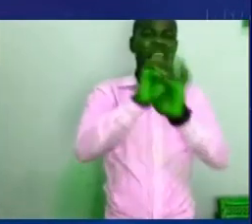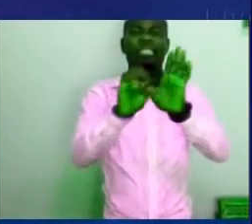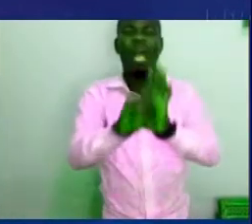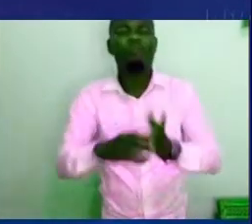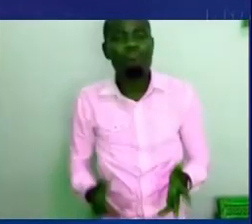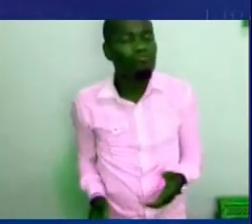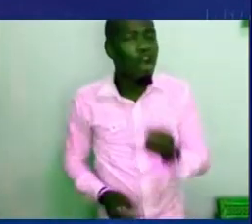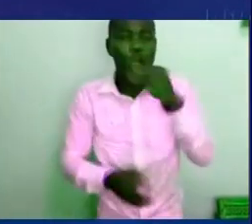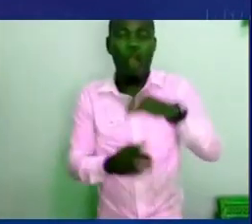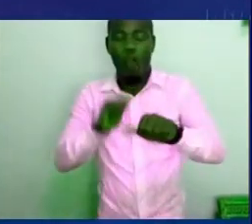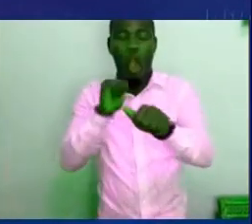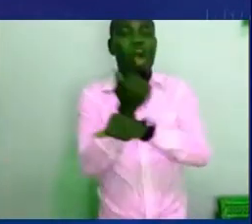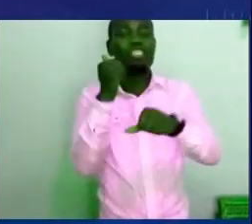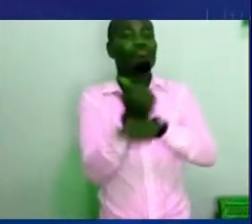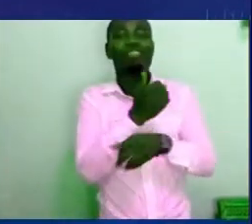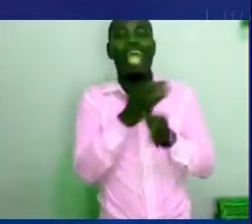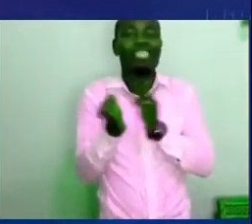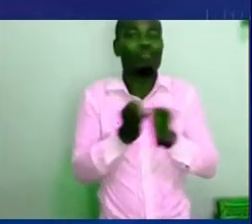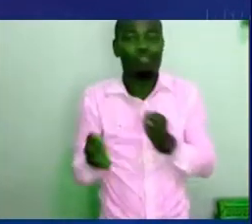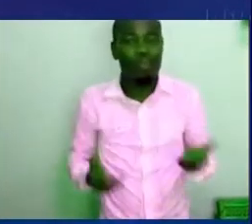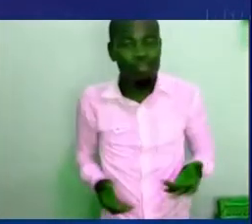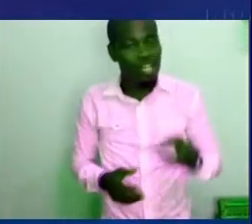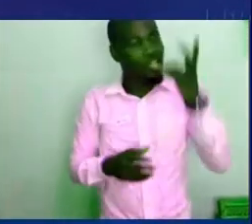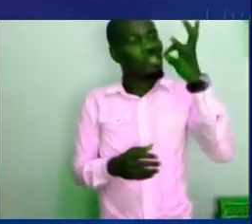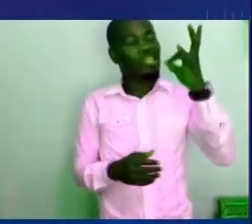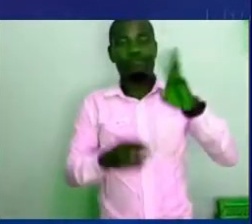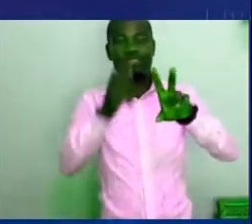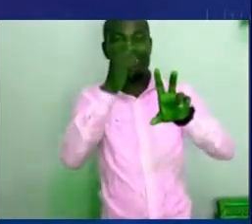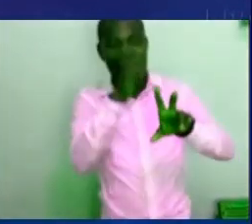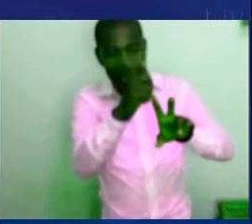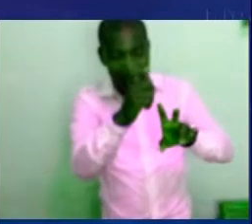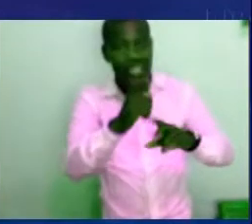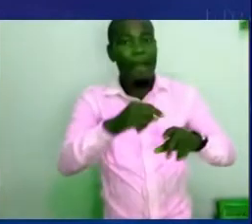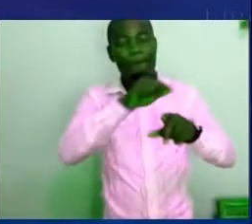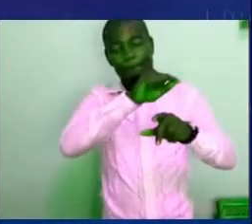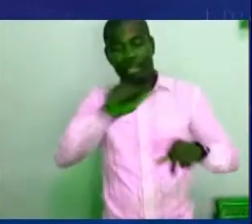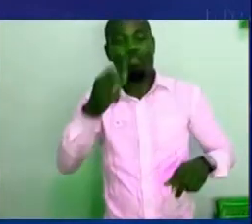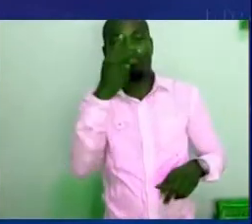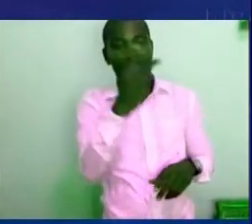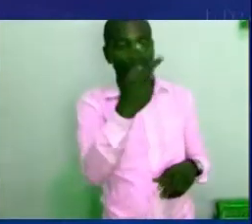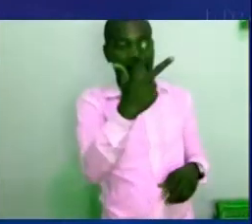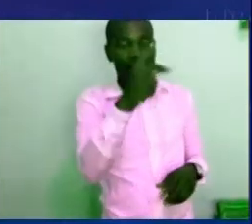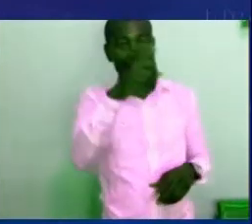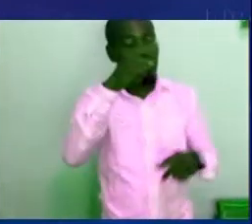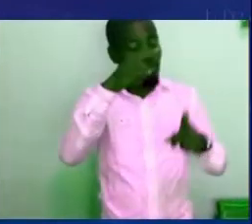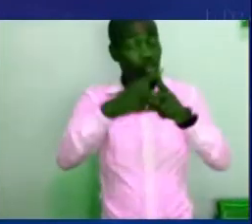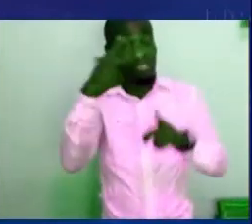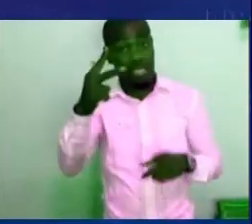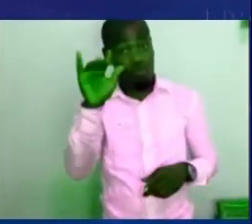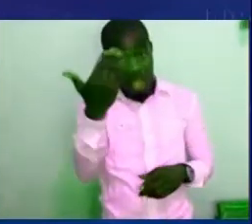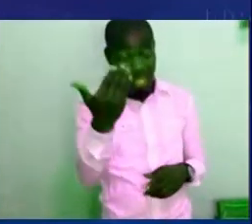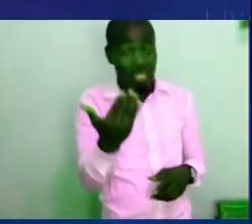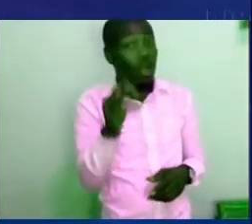our lesson. This is an example of an algebraic expression: 7x minus